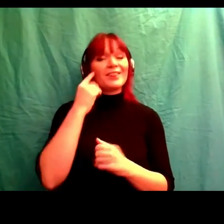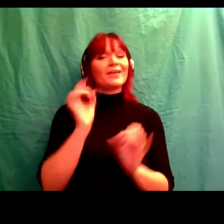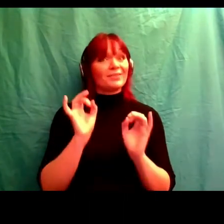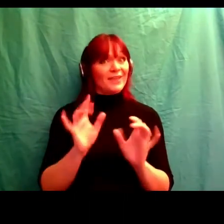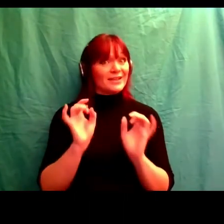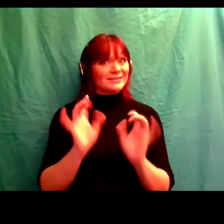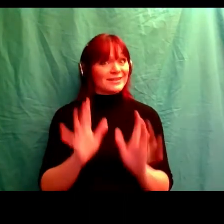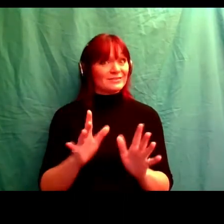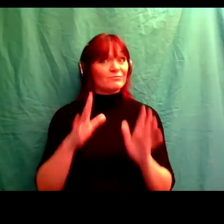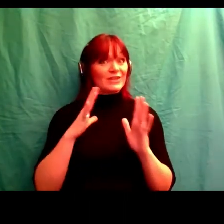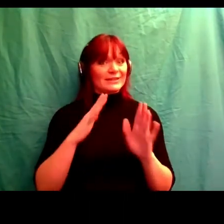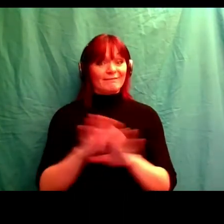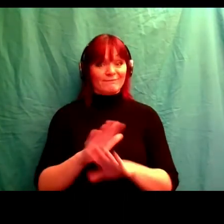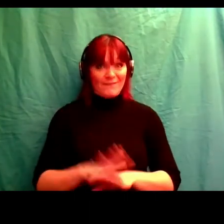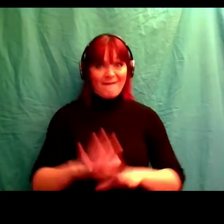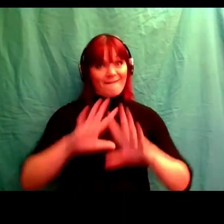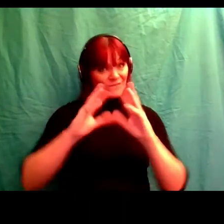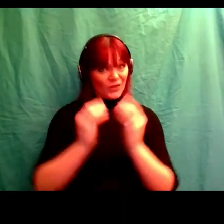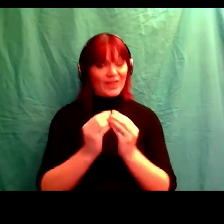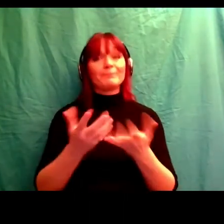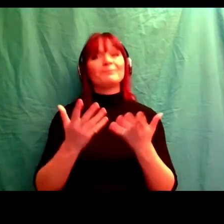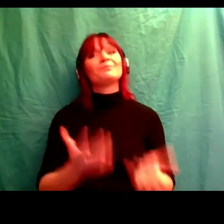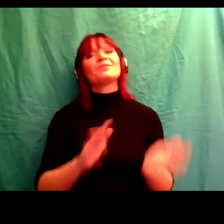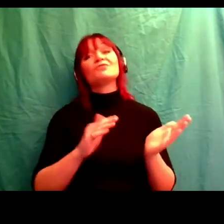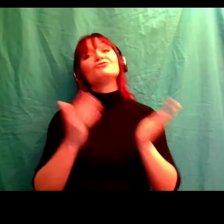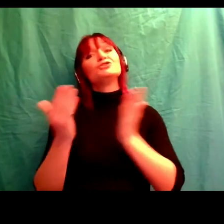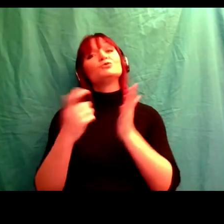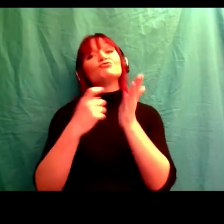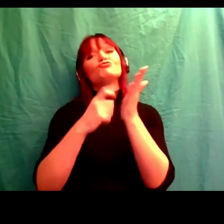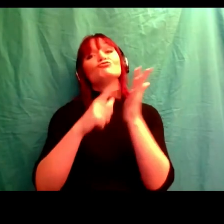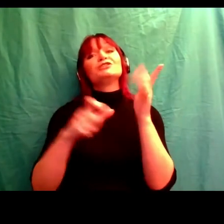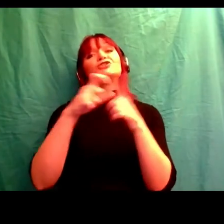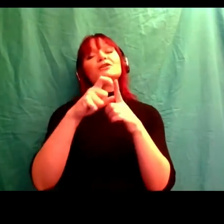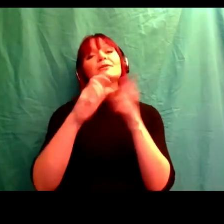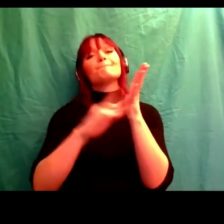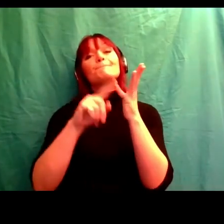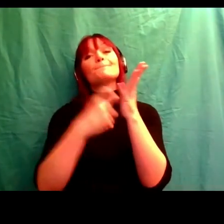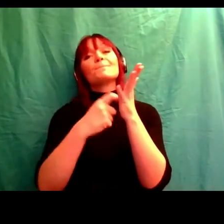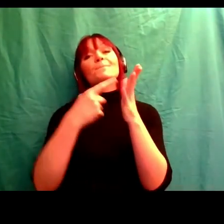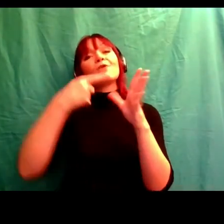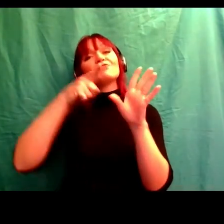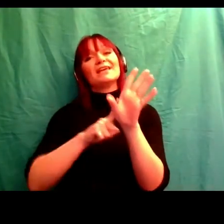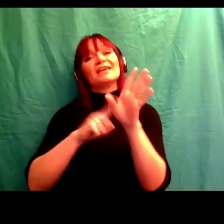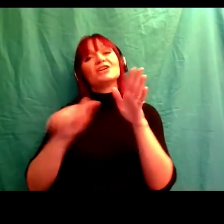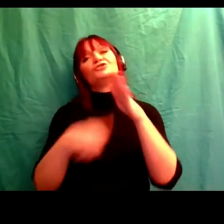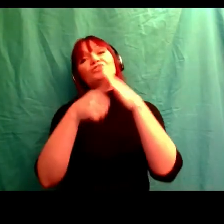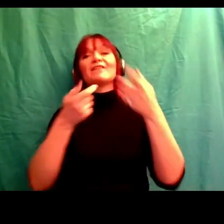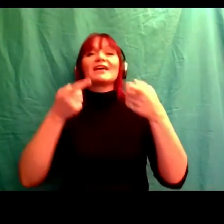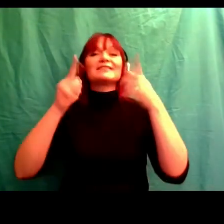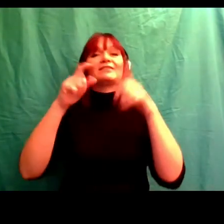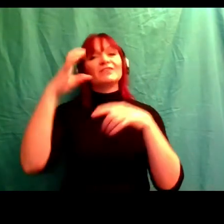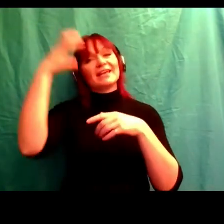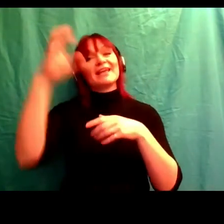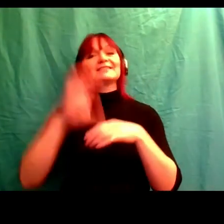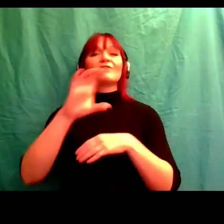us started. Let me now introduce Richard Murray, Chief Executive of the King's Fund, who's going to give his thoughts on the big issues on the